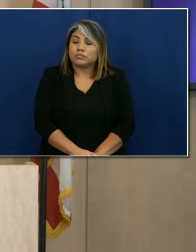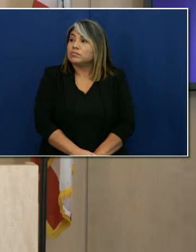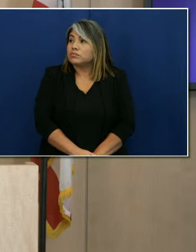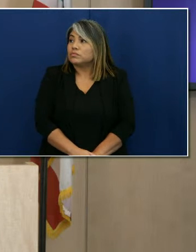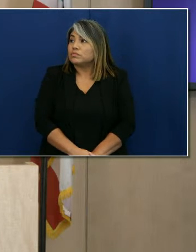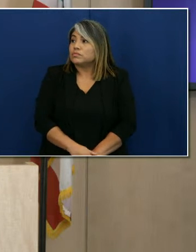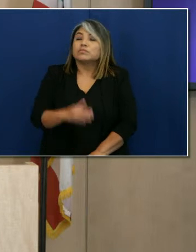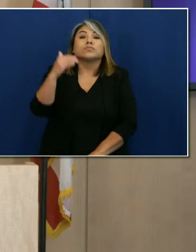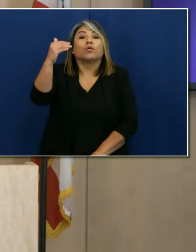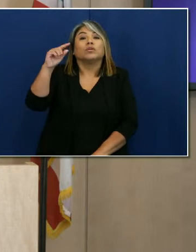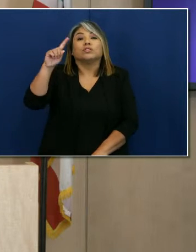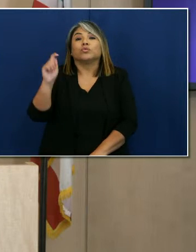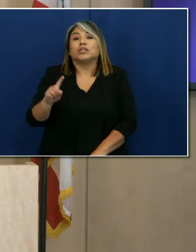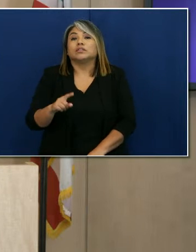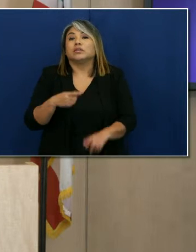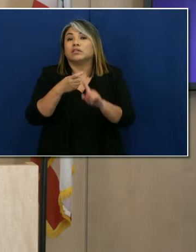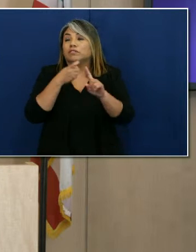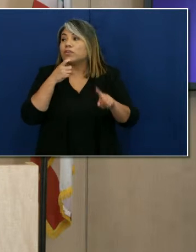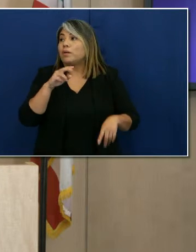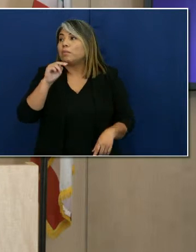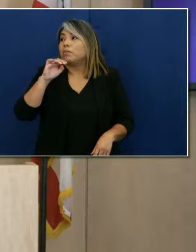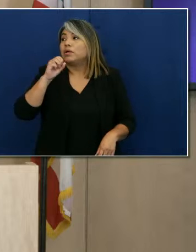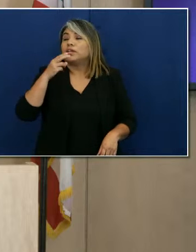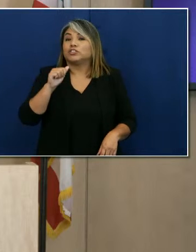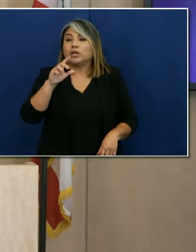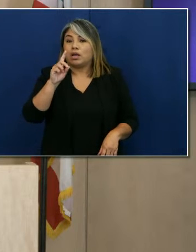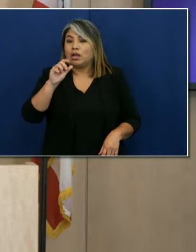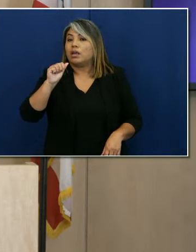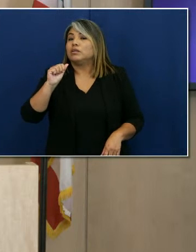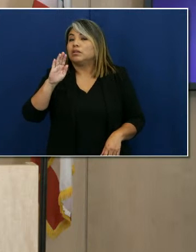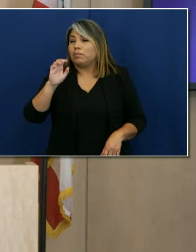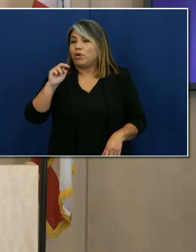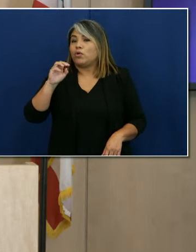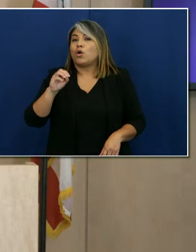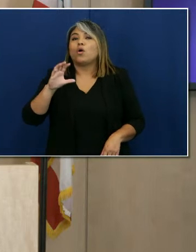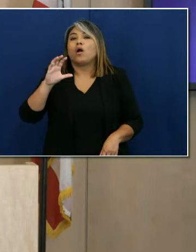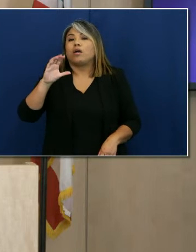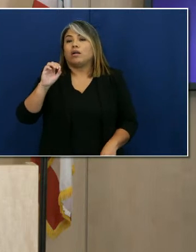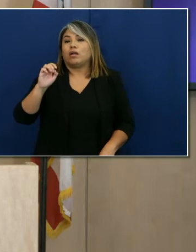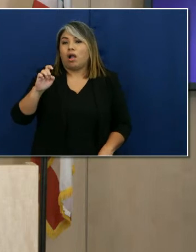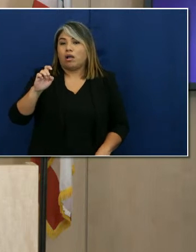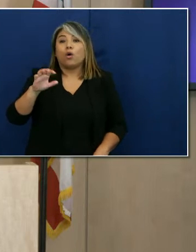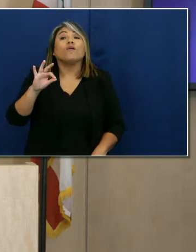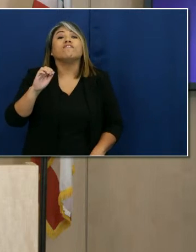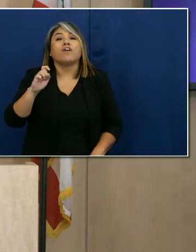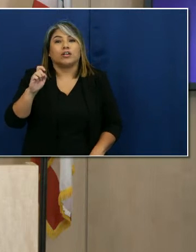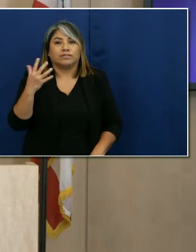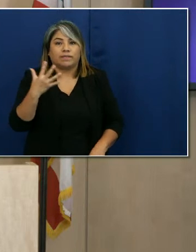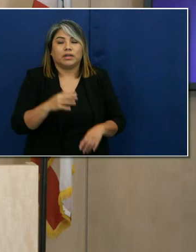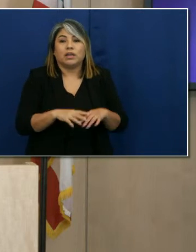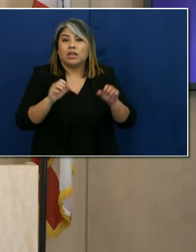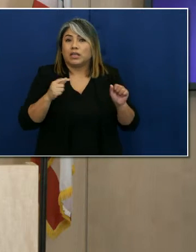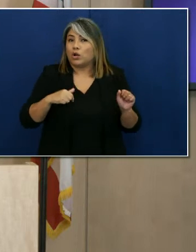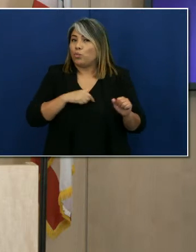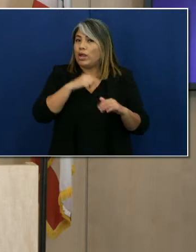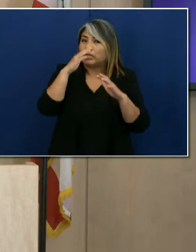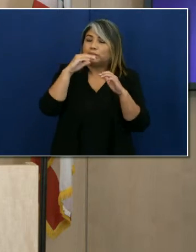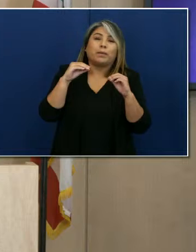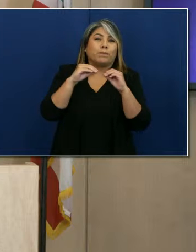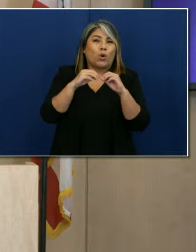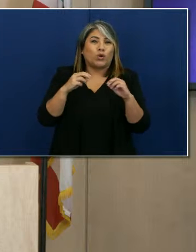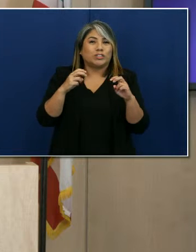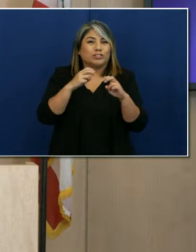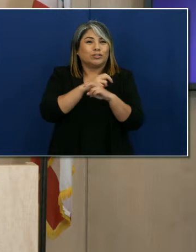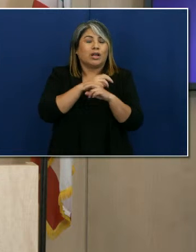All right, and this next question is from Misha DeBono with Fox 5. Can we expect stricter